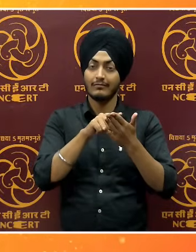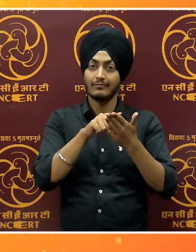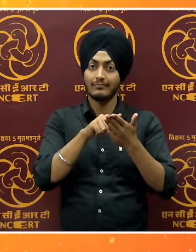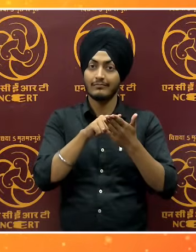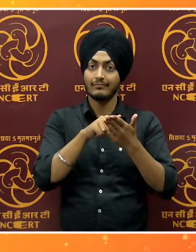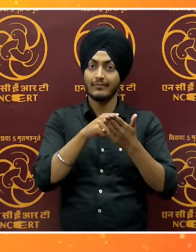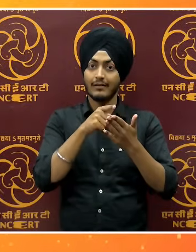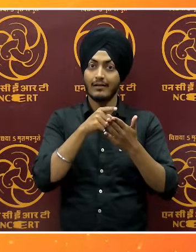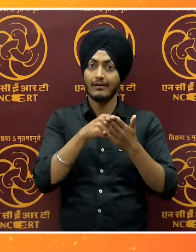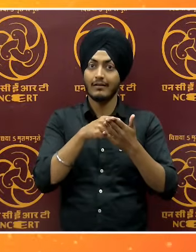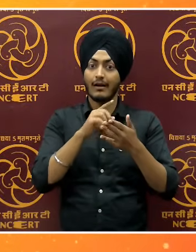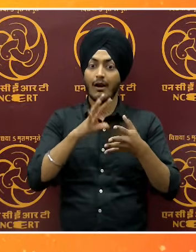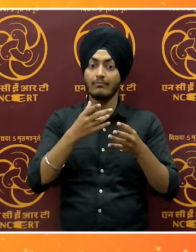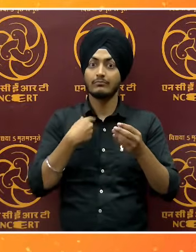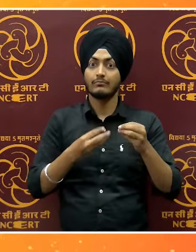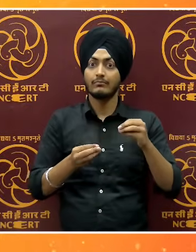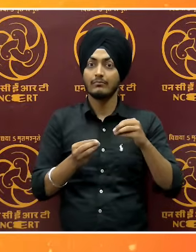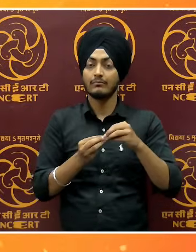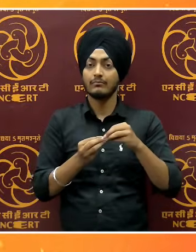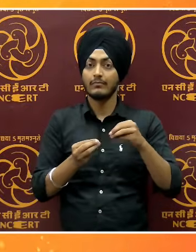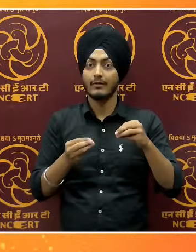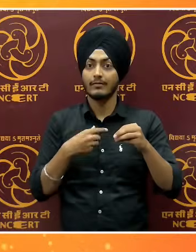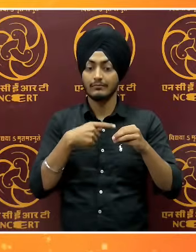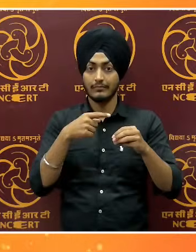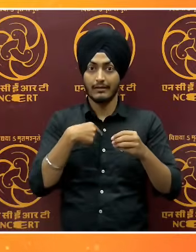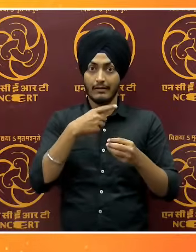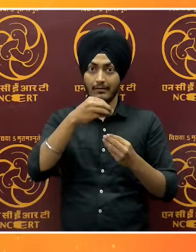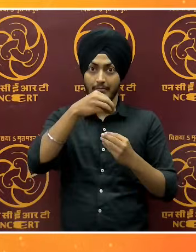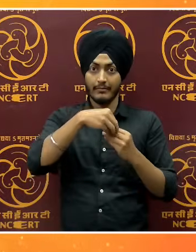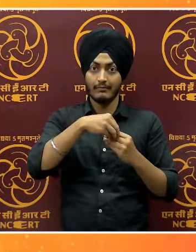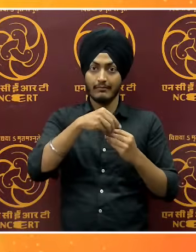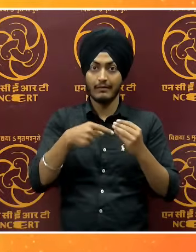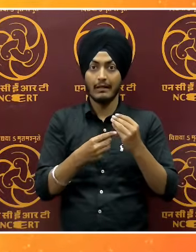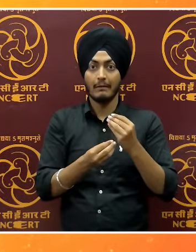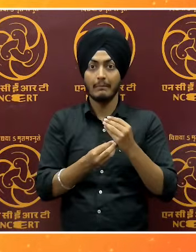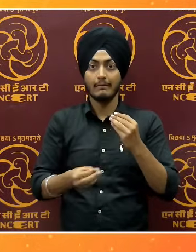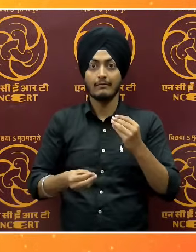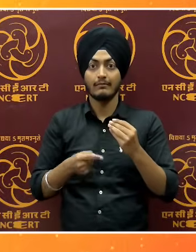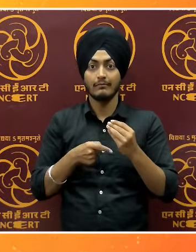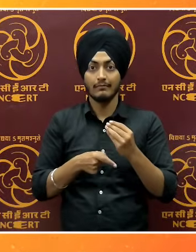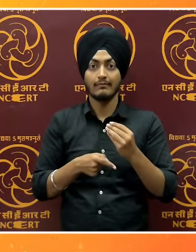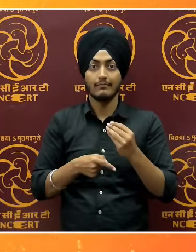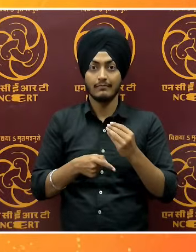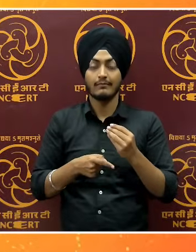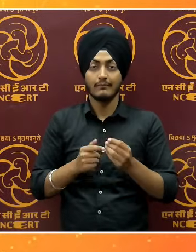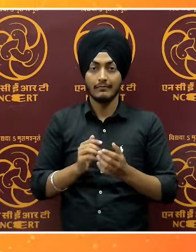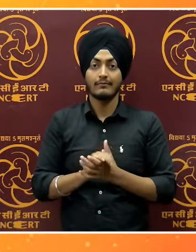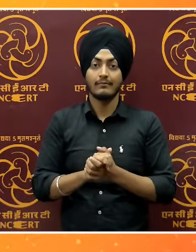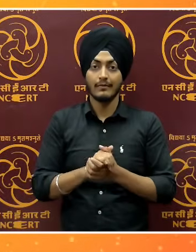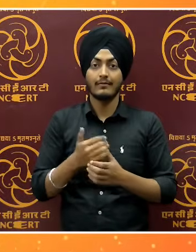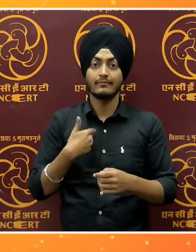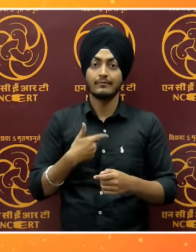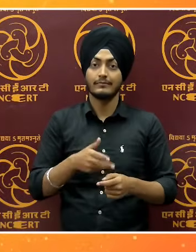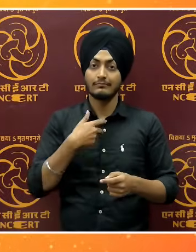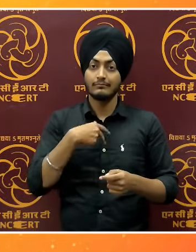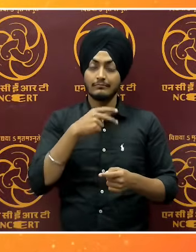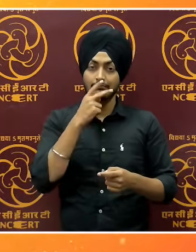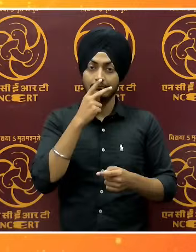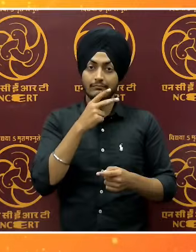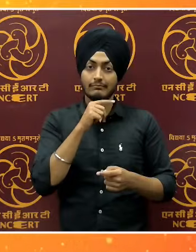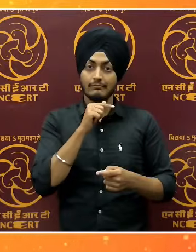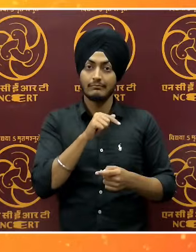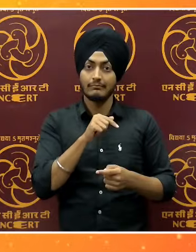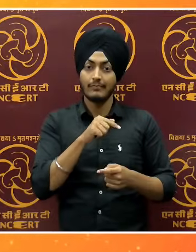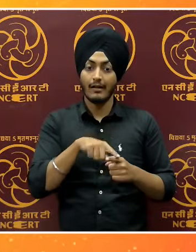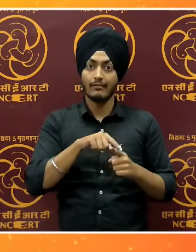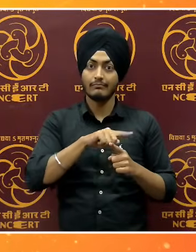it will repel in this way. So the direction of the magnetic field is at this end is in this